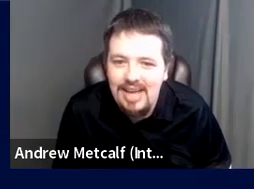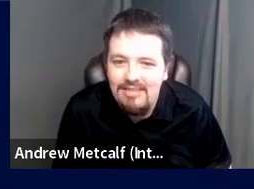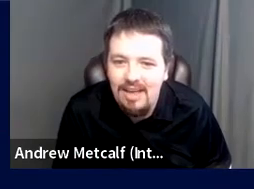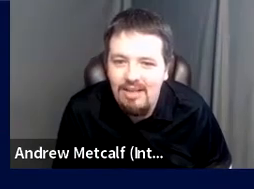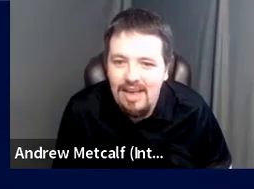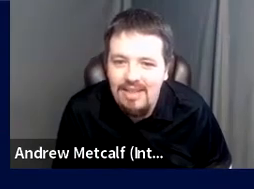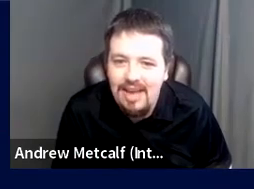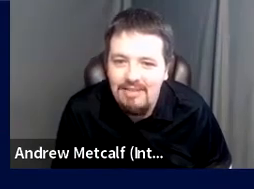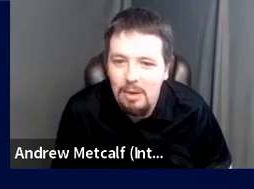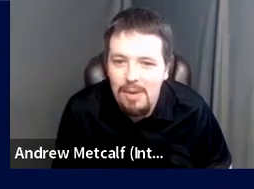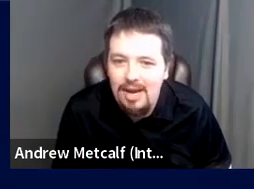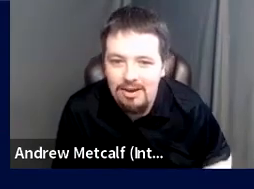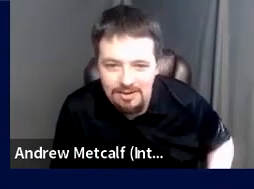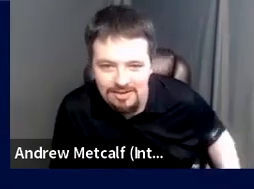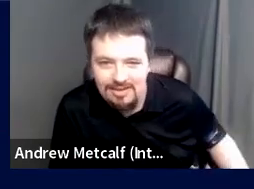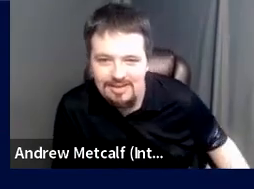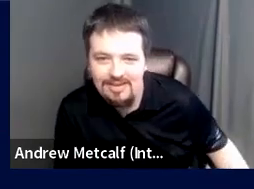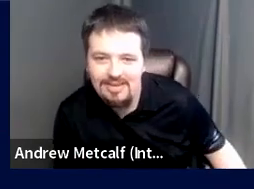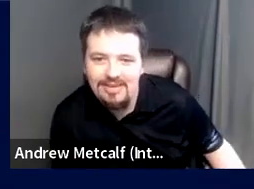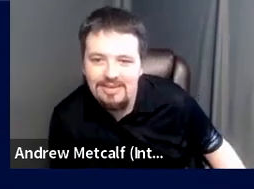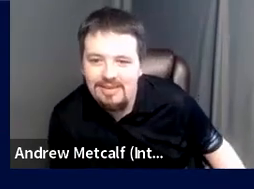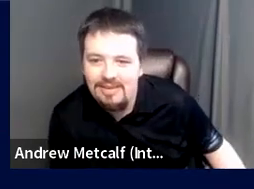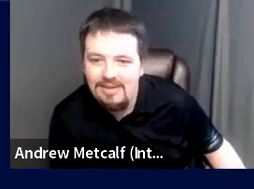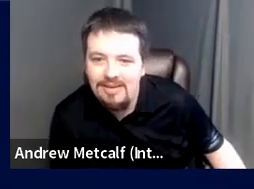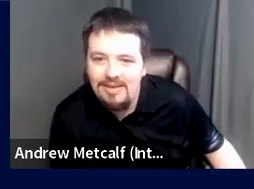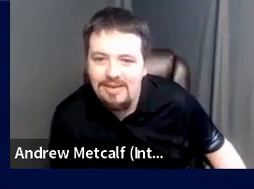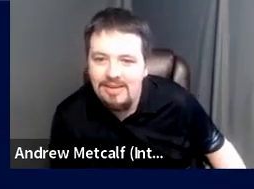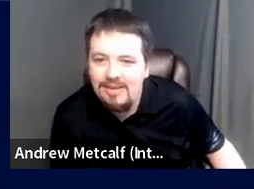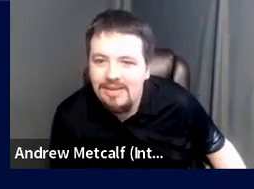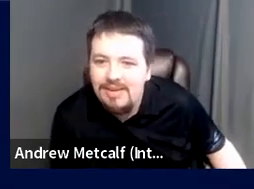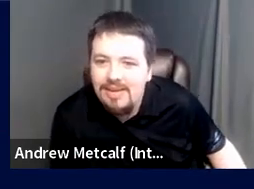teach ASL and ASL minor.